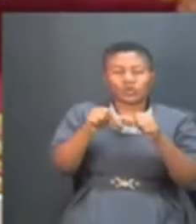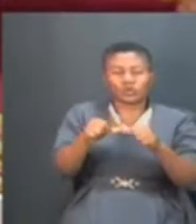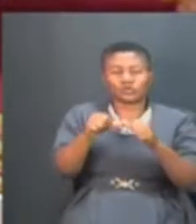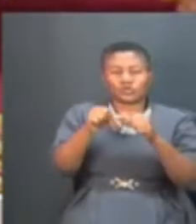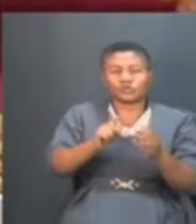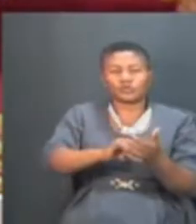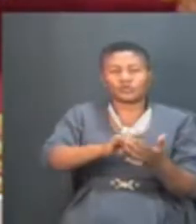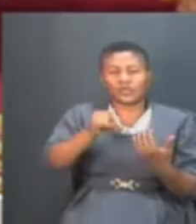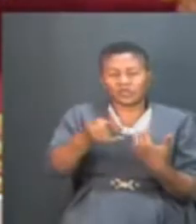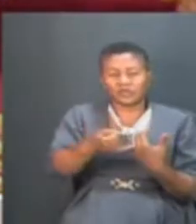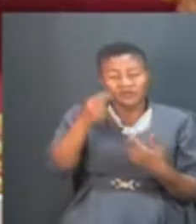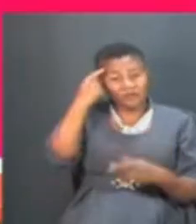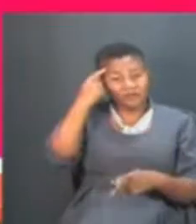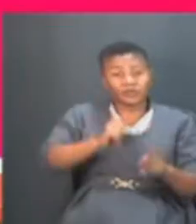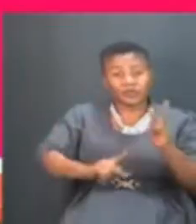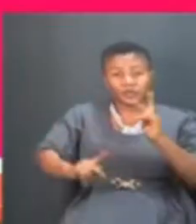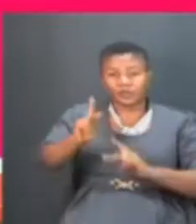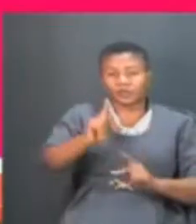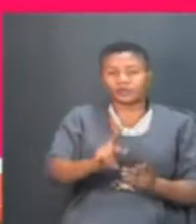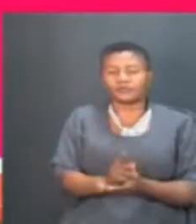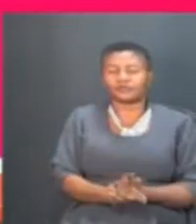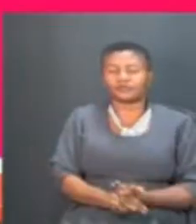our people. Thank you, Mr. Speaker.